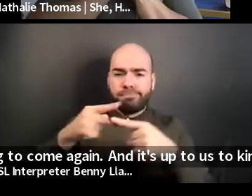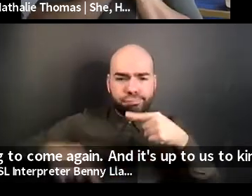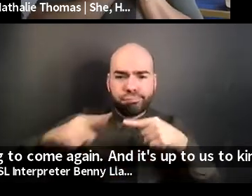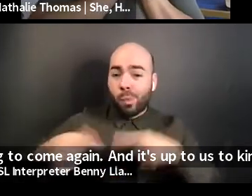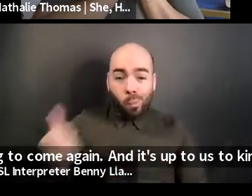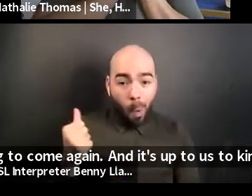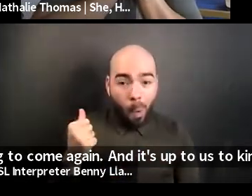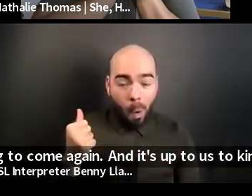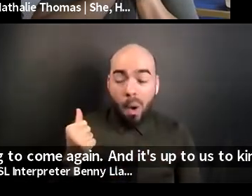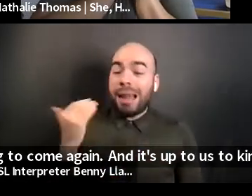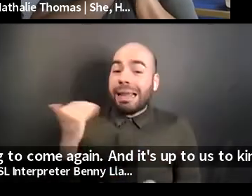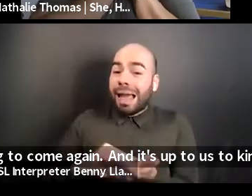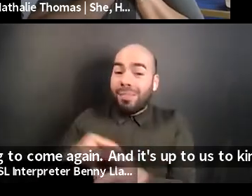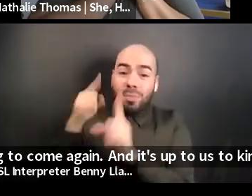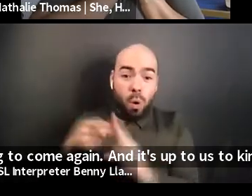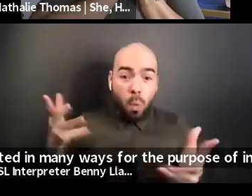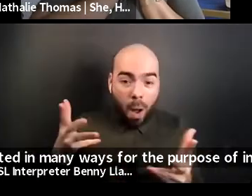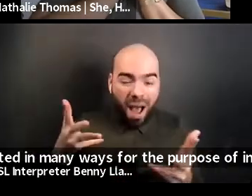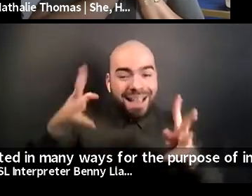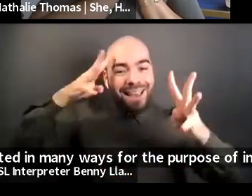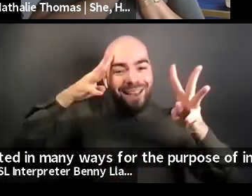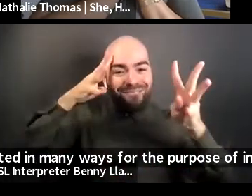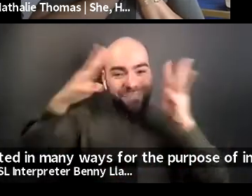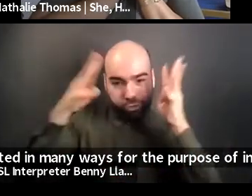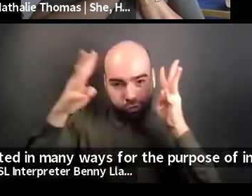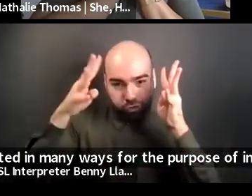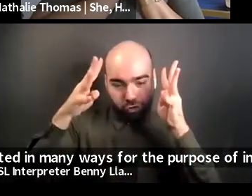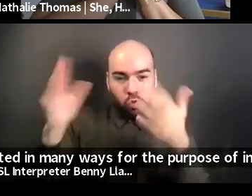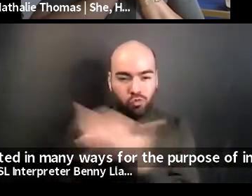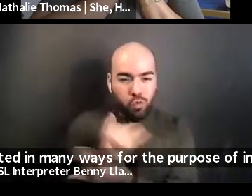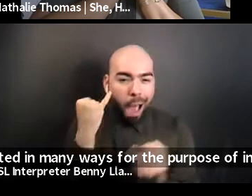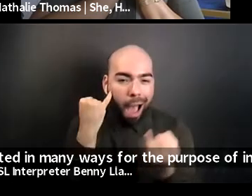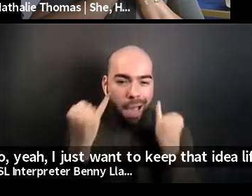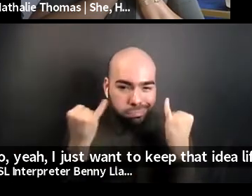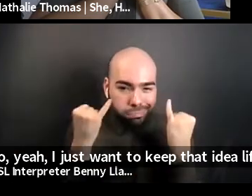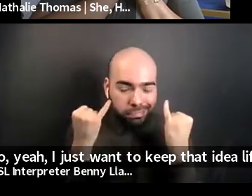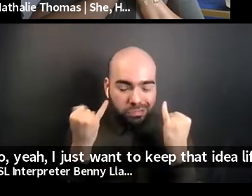of innovation. So yeah, I just want to keep that idea alive.